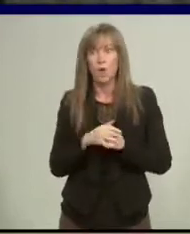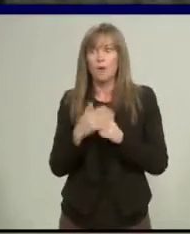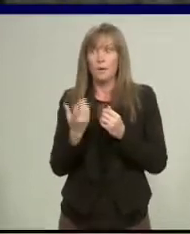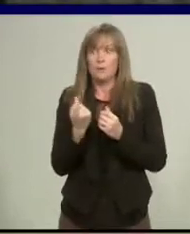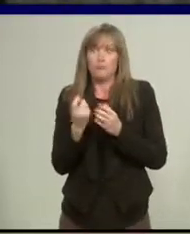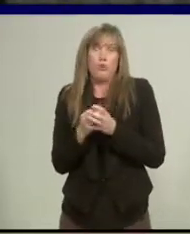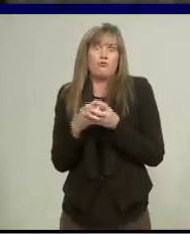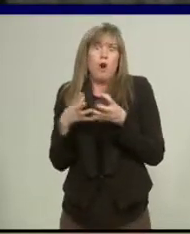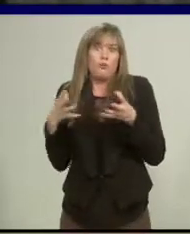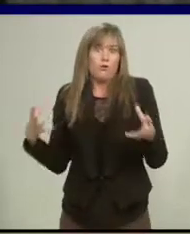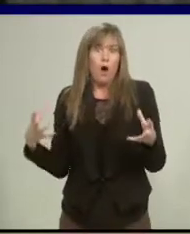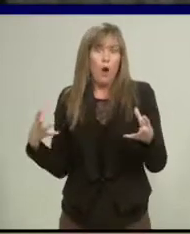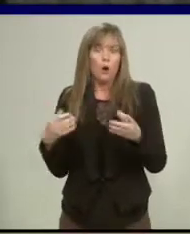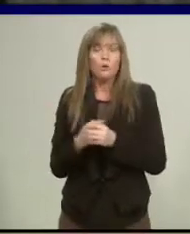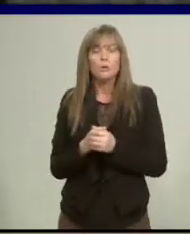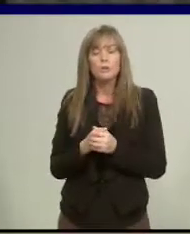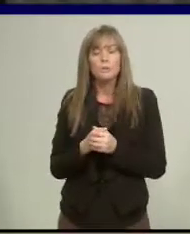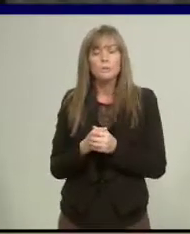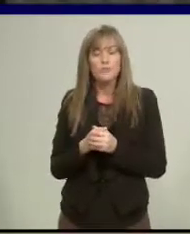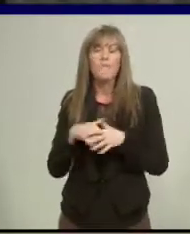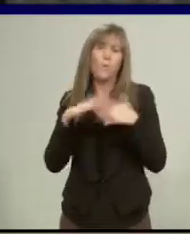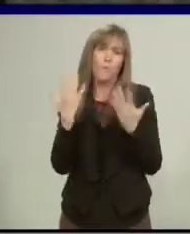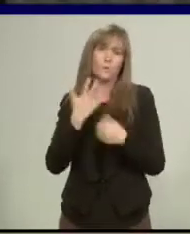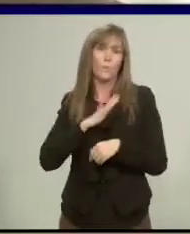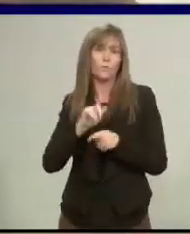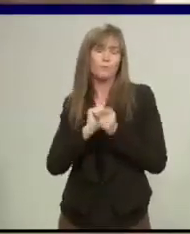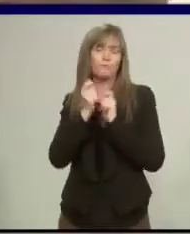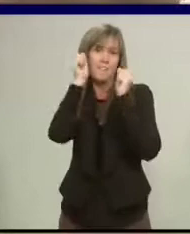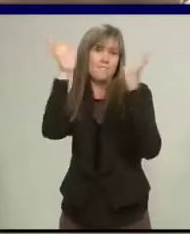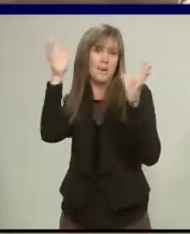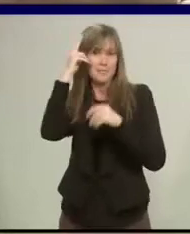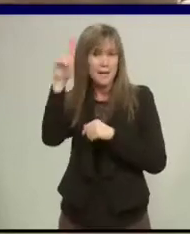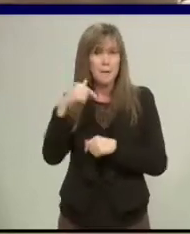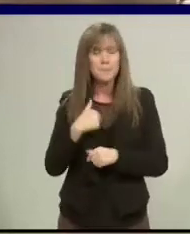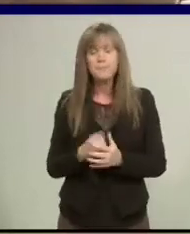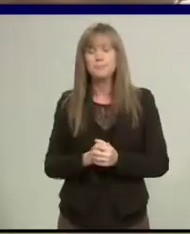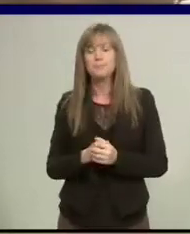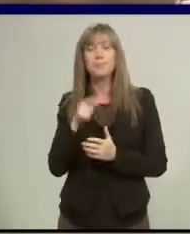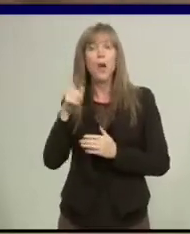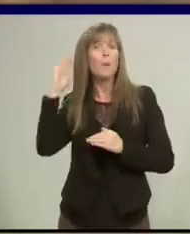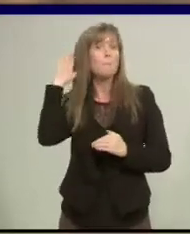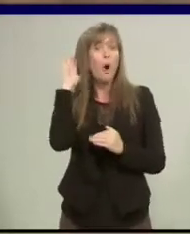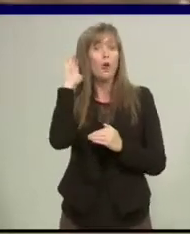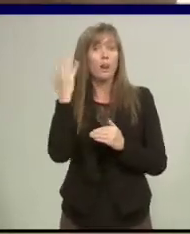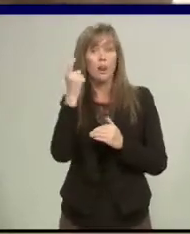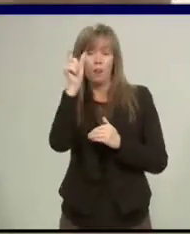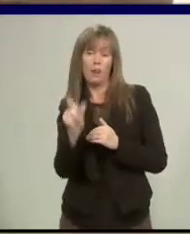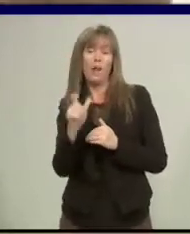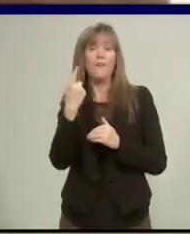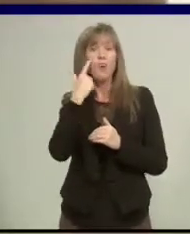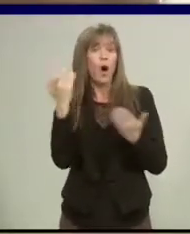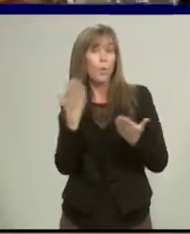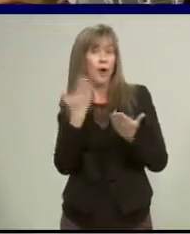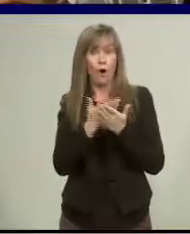all the time. So I guess, of course we want to be a household name. The models for the sexy knitwear are found on the streets of